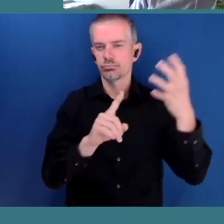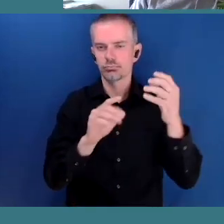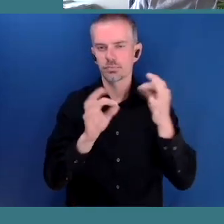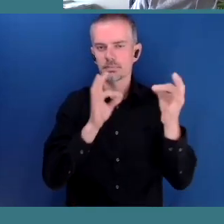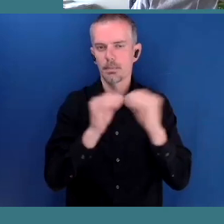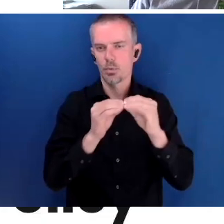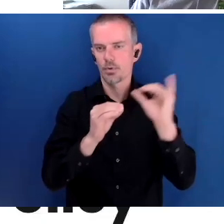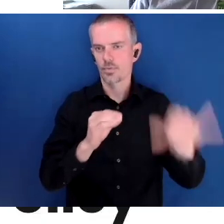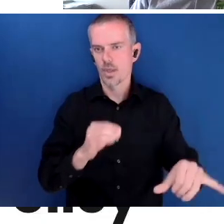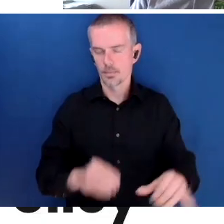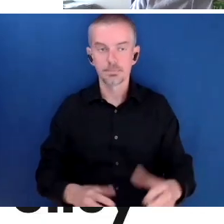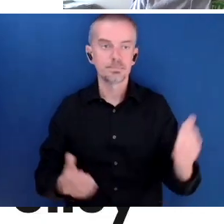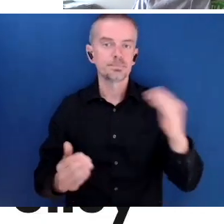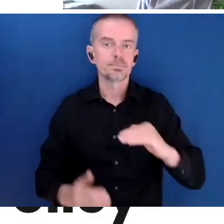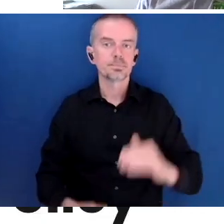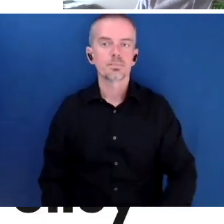slide.